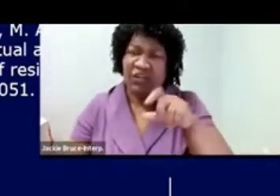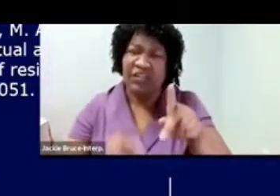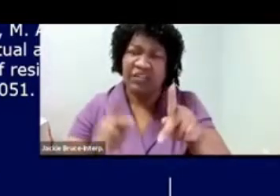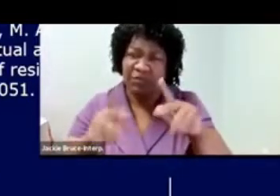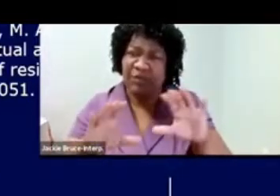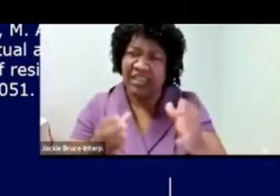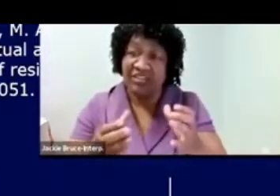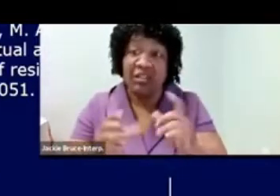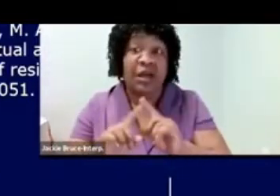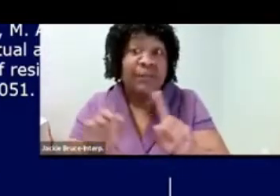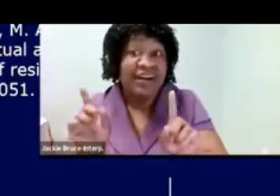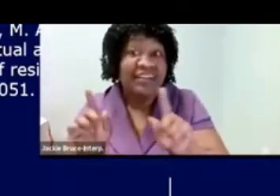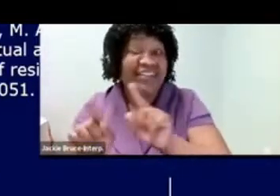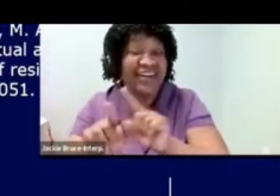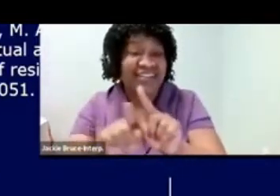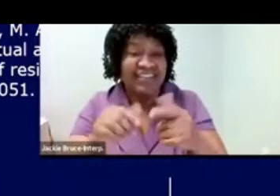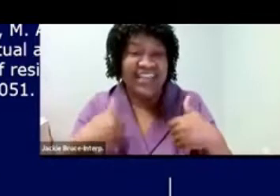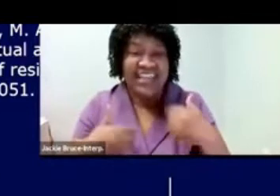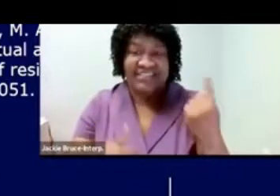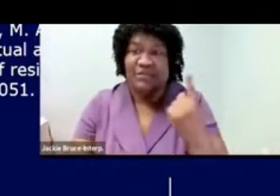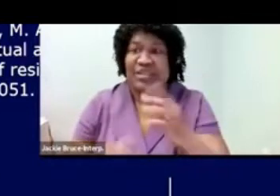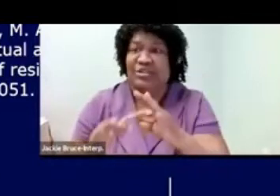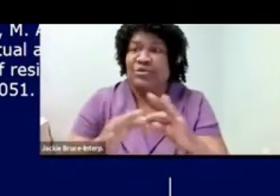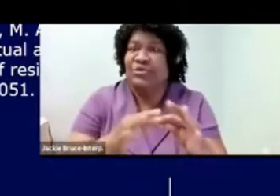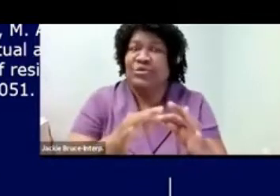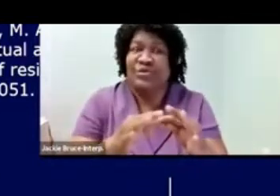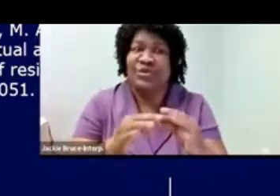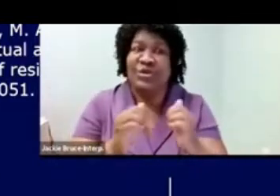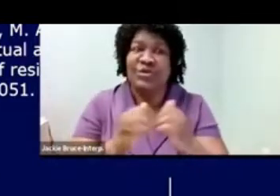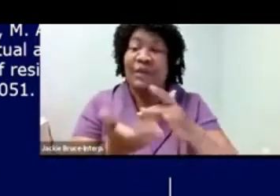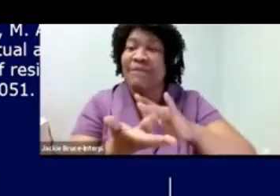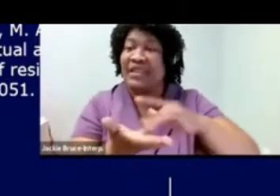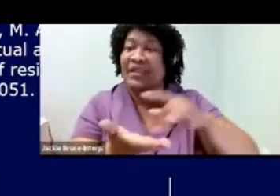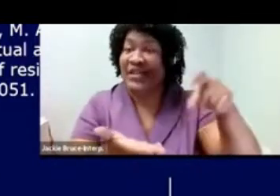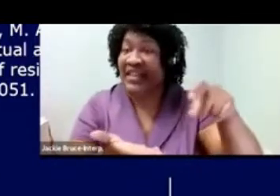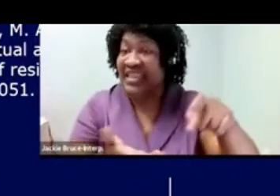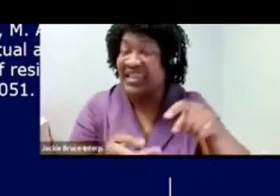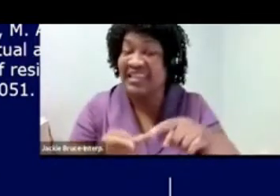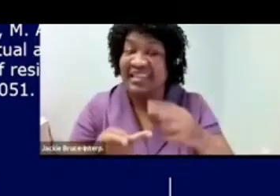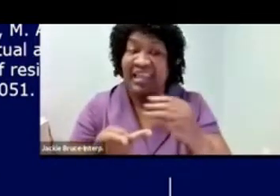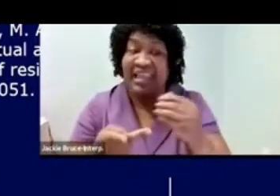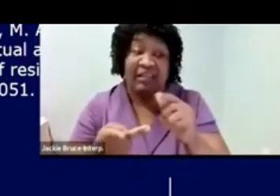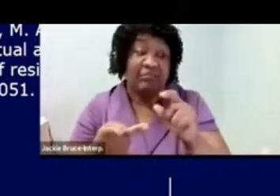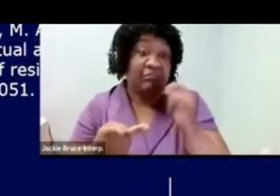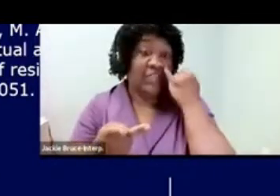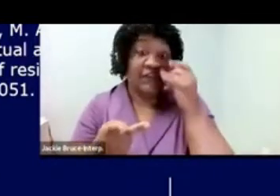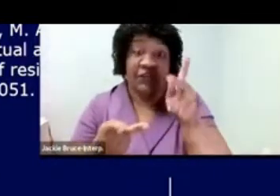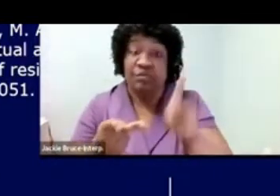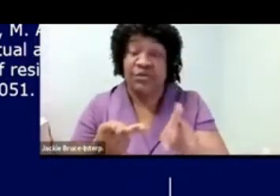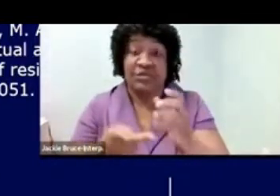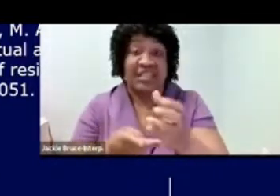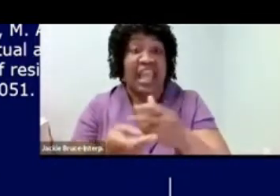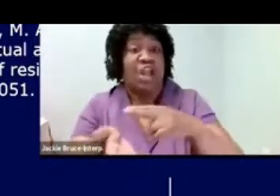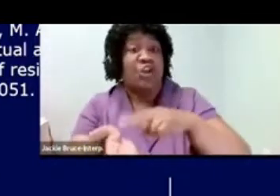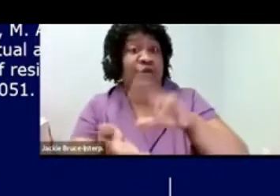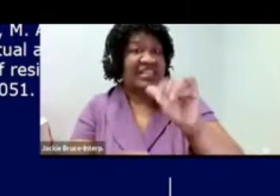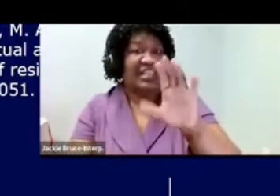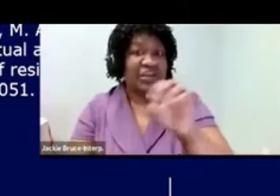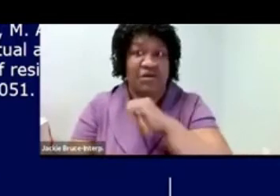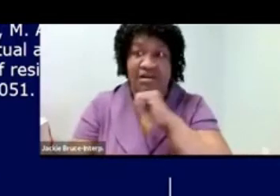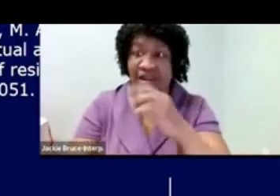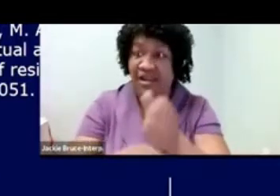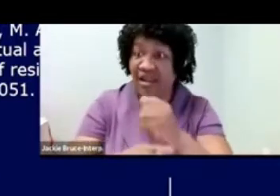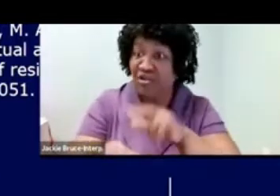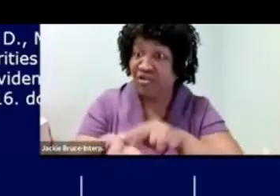population, but it also has something to do with medical need and whether the person is receiving nursing care.